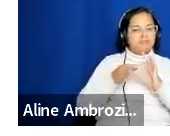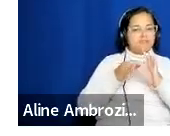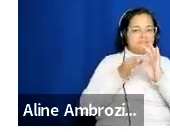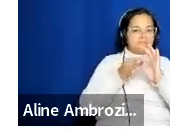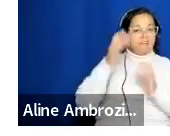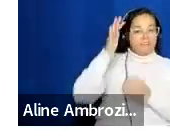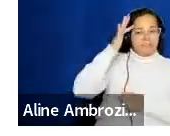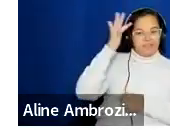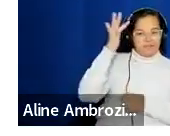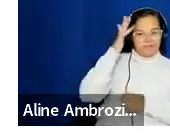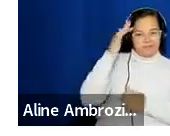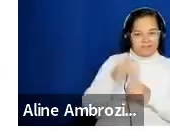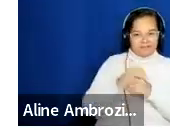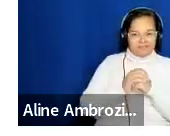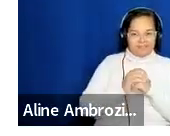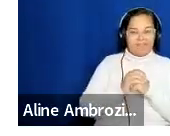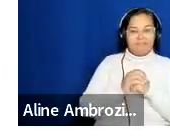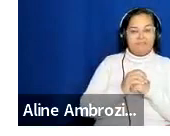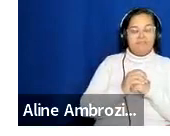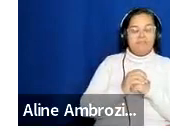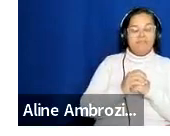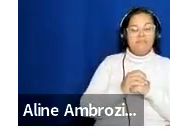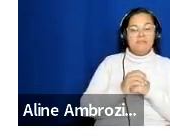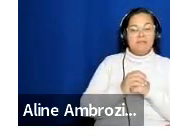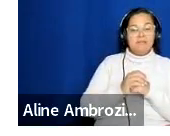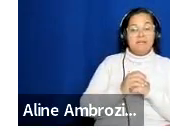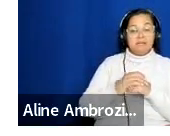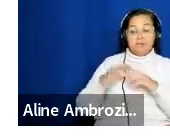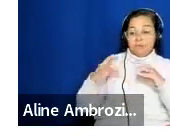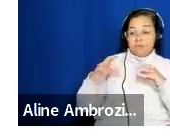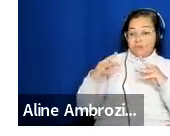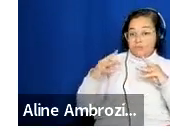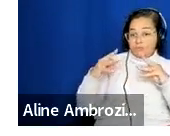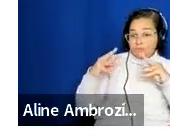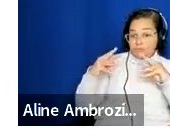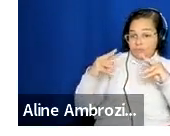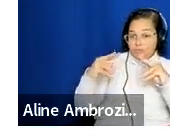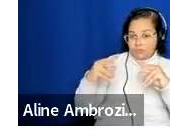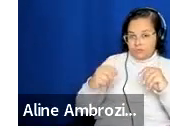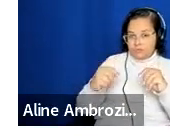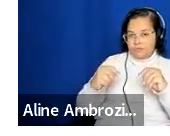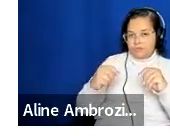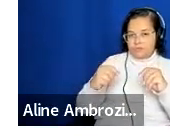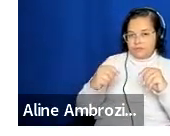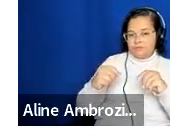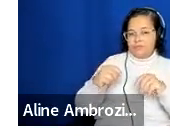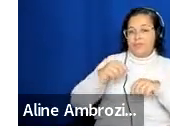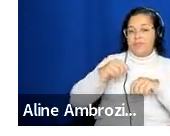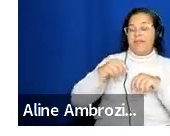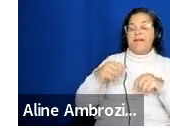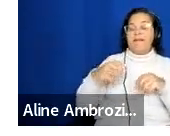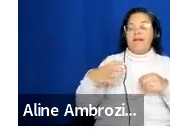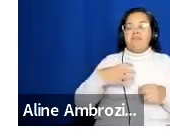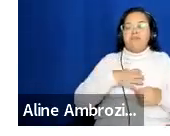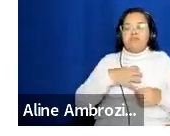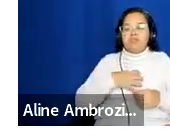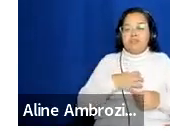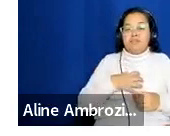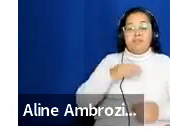this is all from the standpoint that Marx took, and that standpoint was humanness. And in